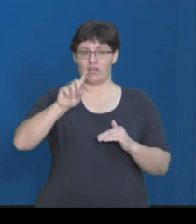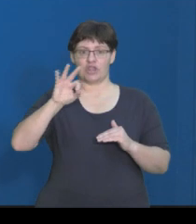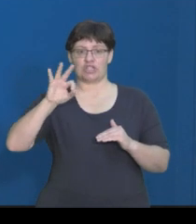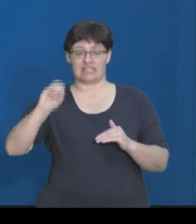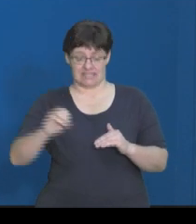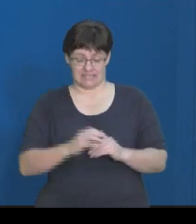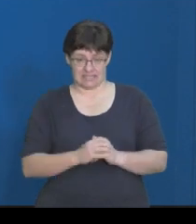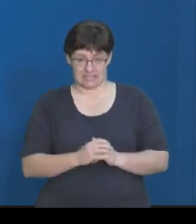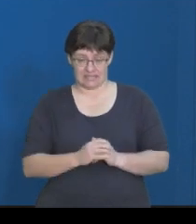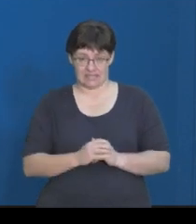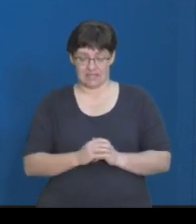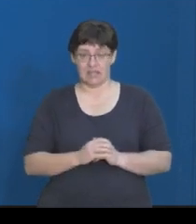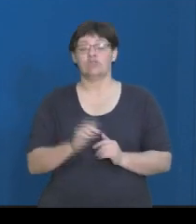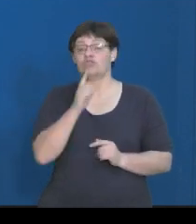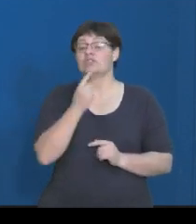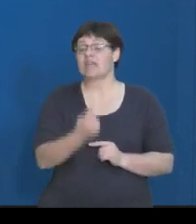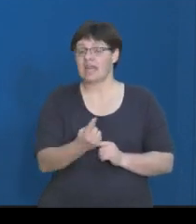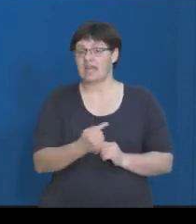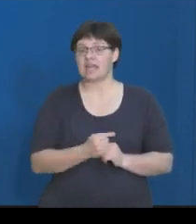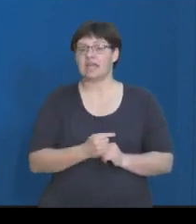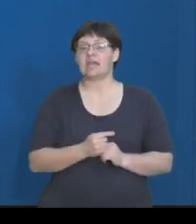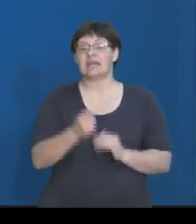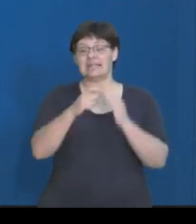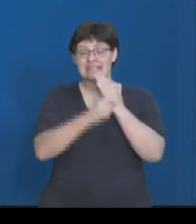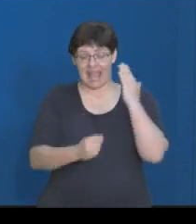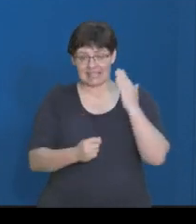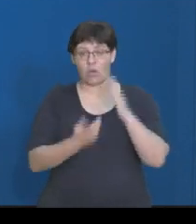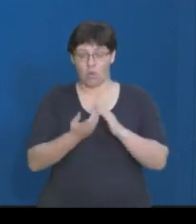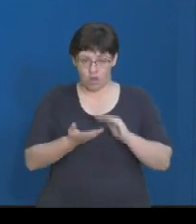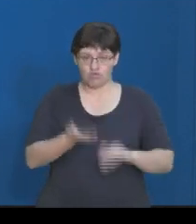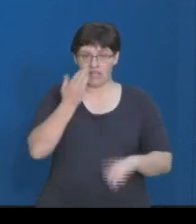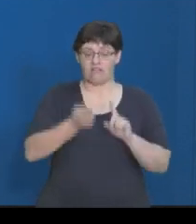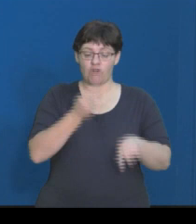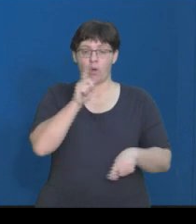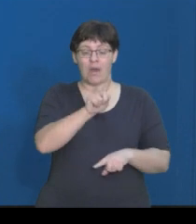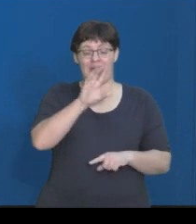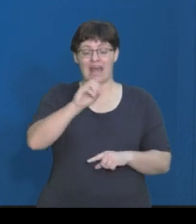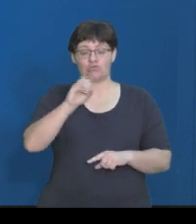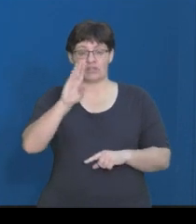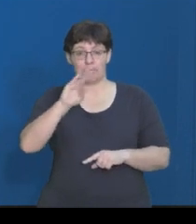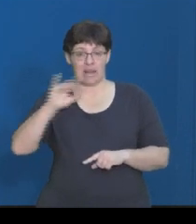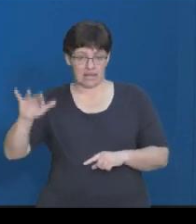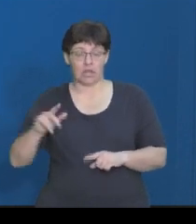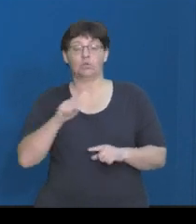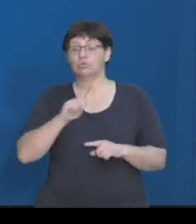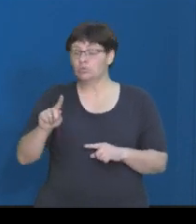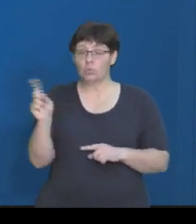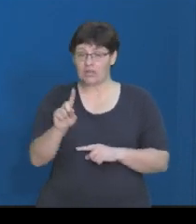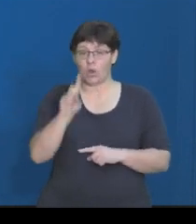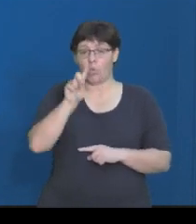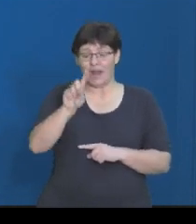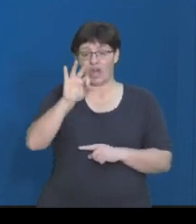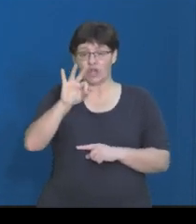130. So here is the answer there. It says the tax revenue will rise from 100 billion to